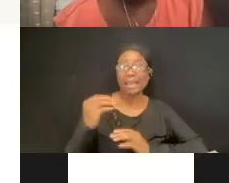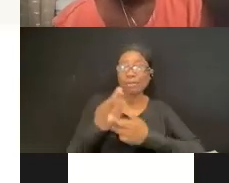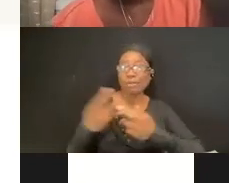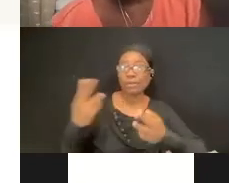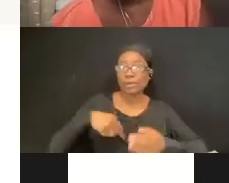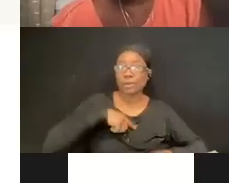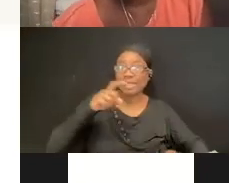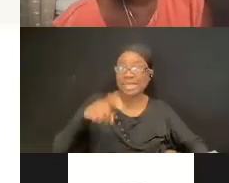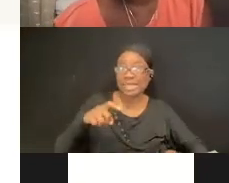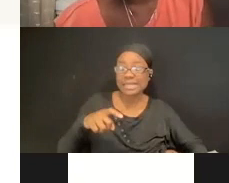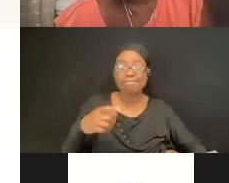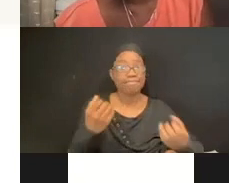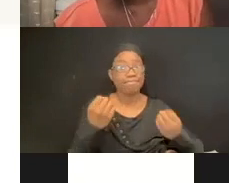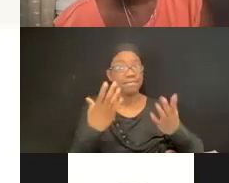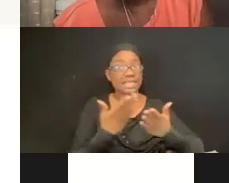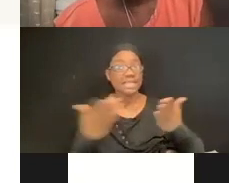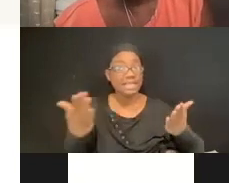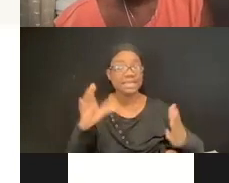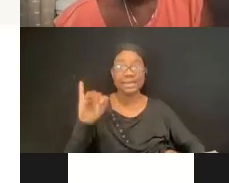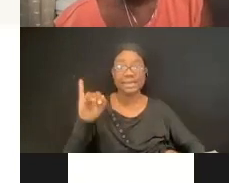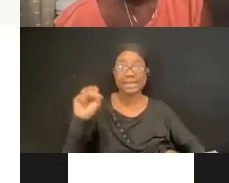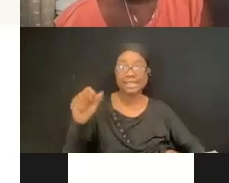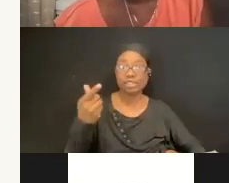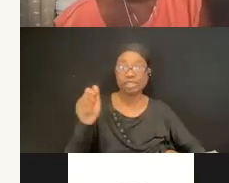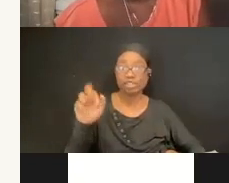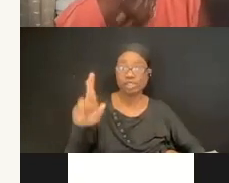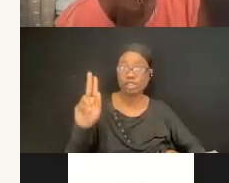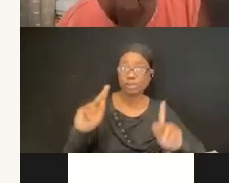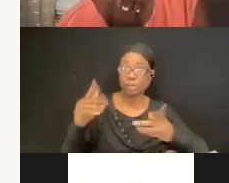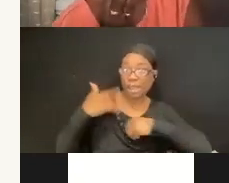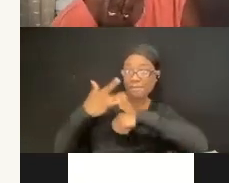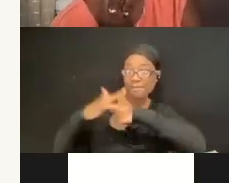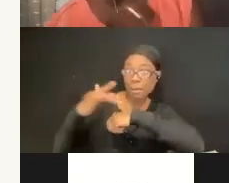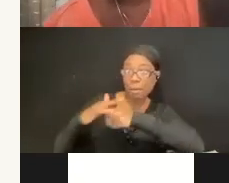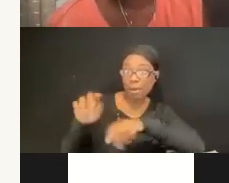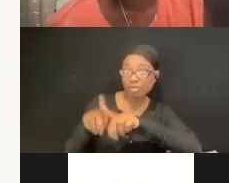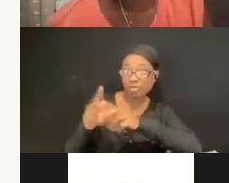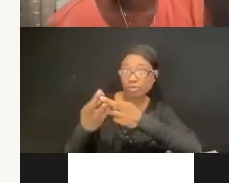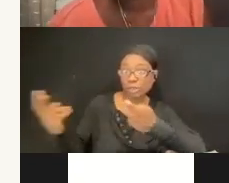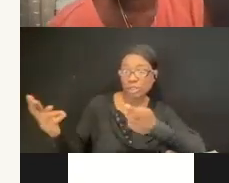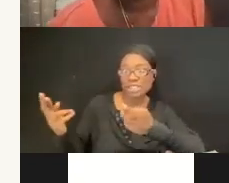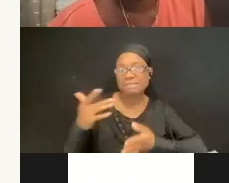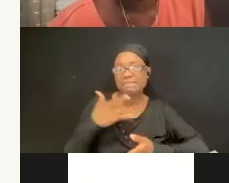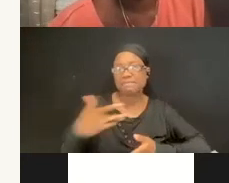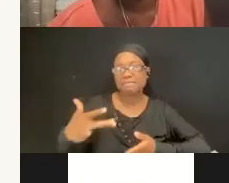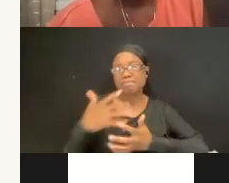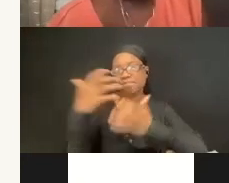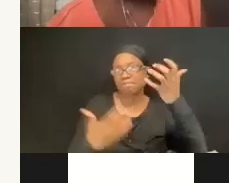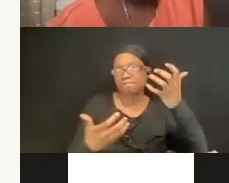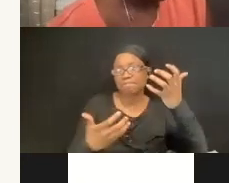cisgender people, they just simply don't work or are not options for trans people in terms of